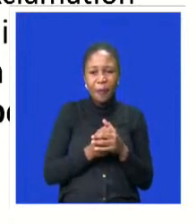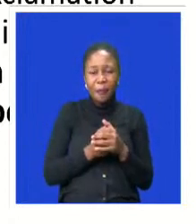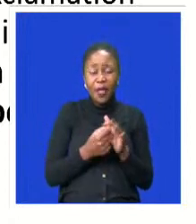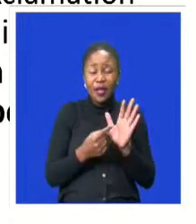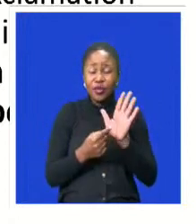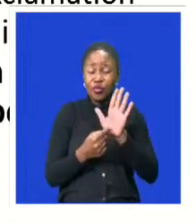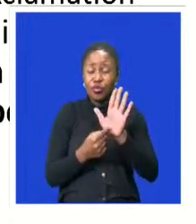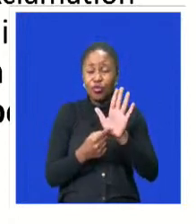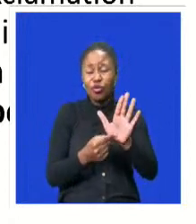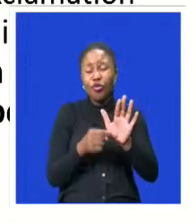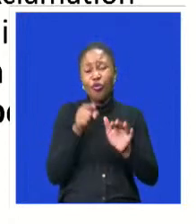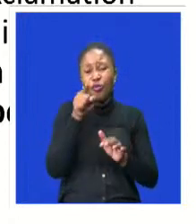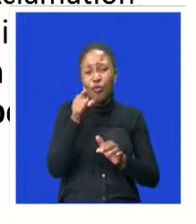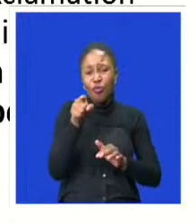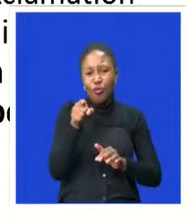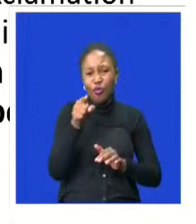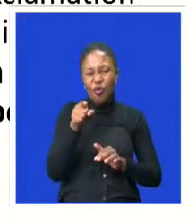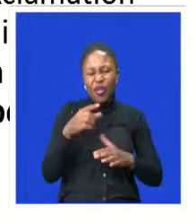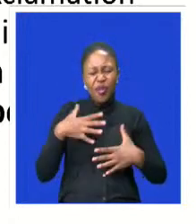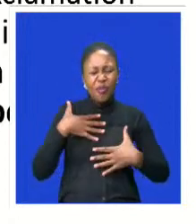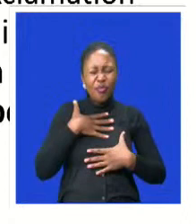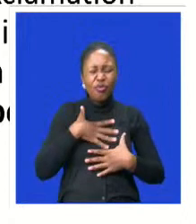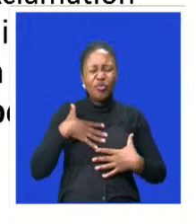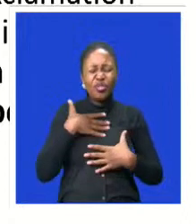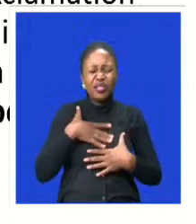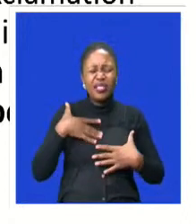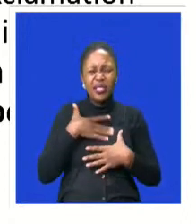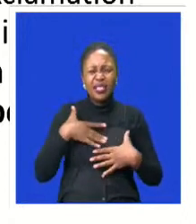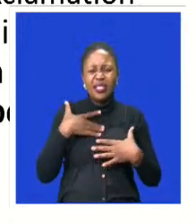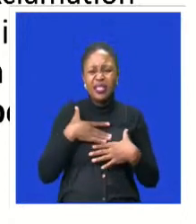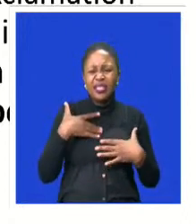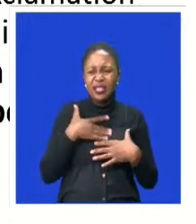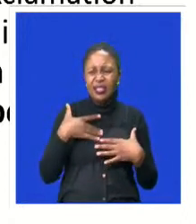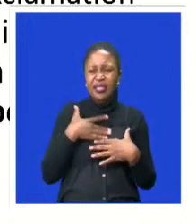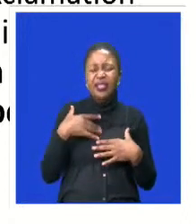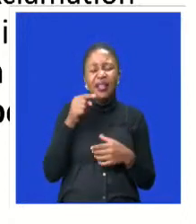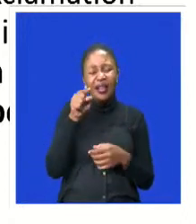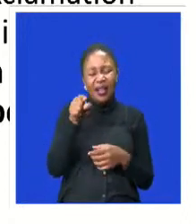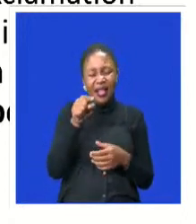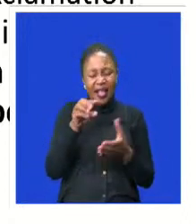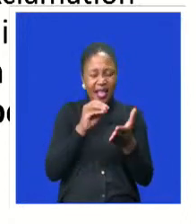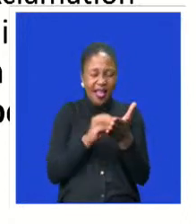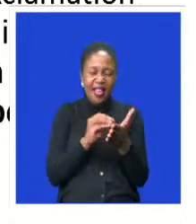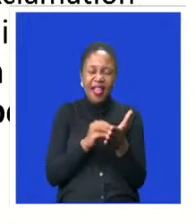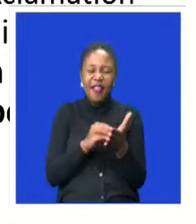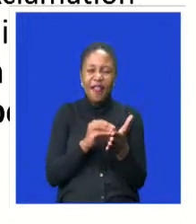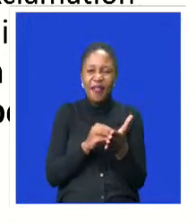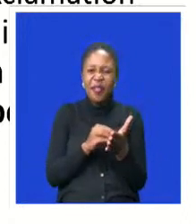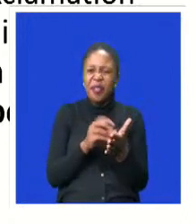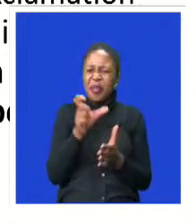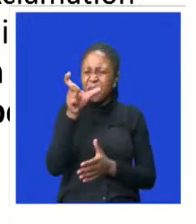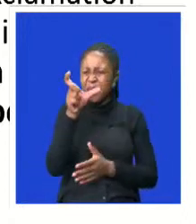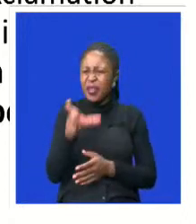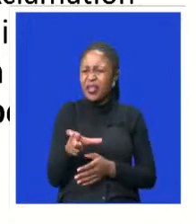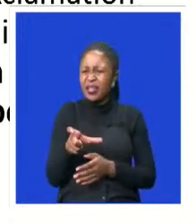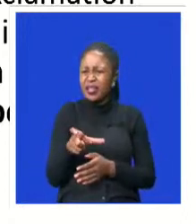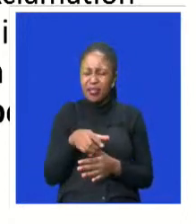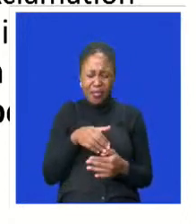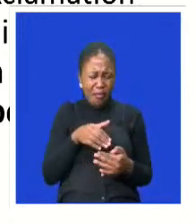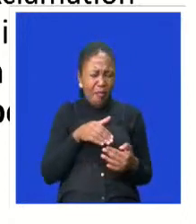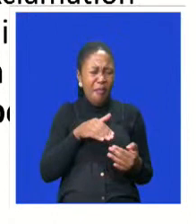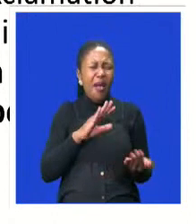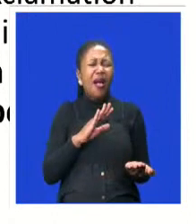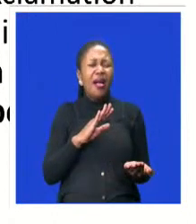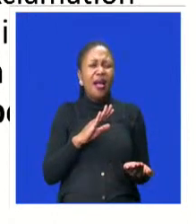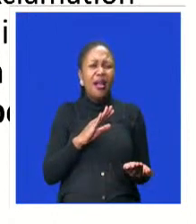emotions here have been tempered and raised. The person here is overwhelmed by the idea of